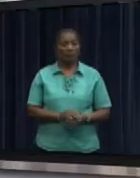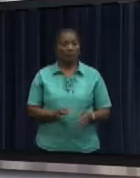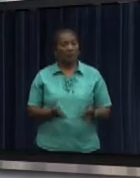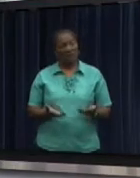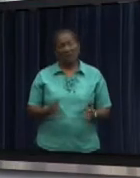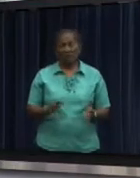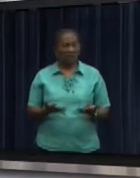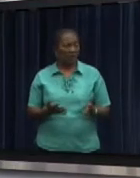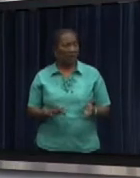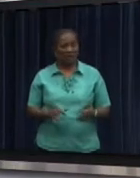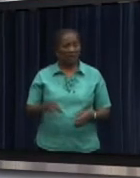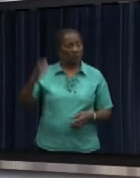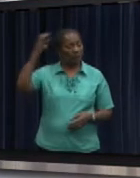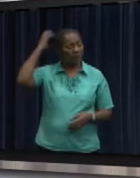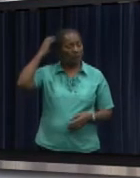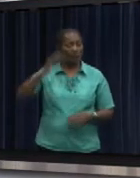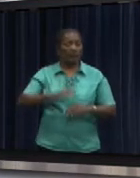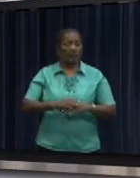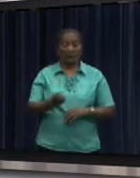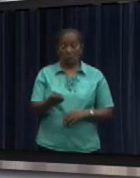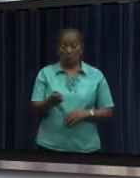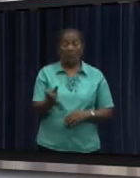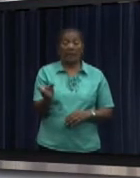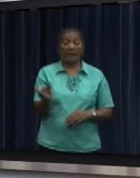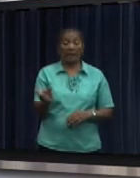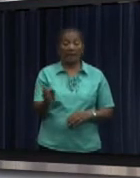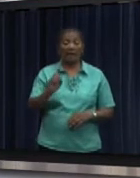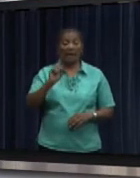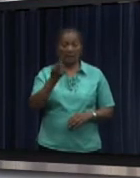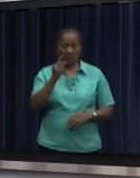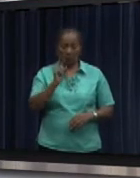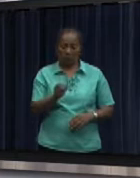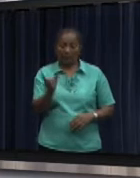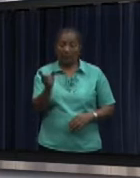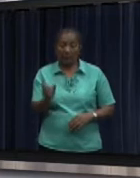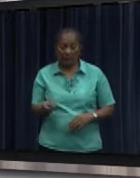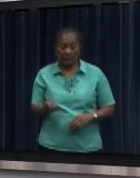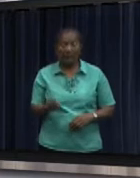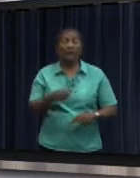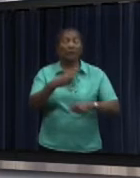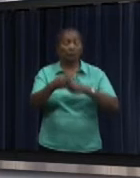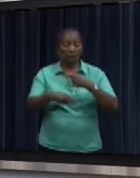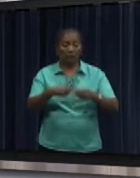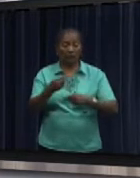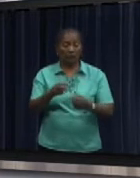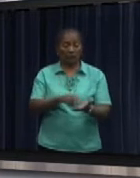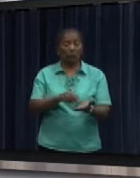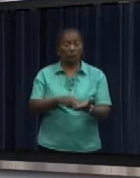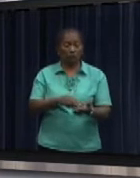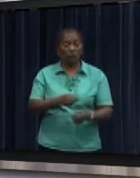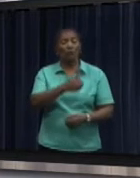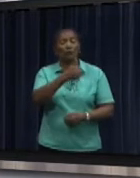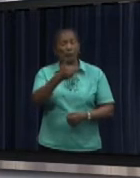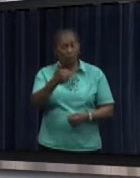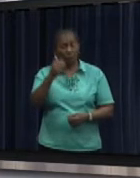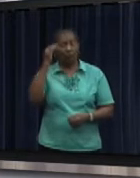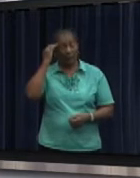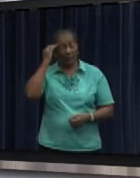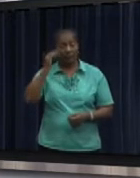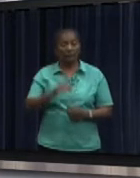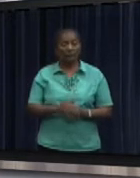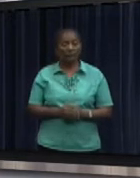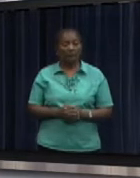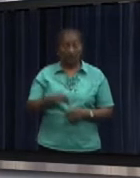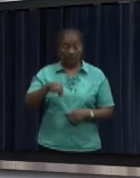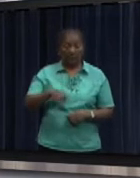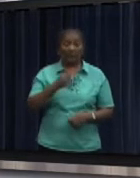There is no problem with the money carta. Clients still have to master the process to use the